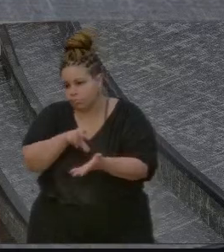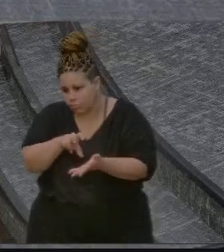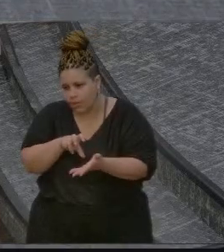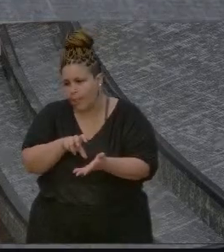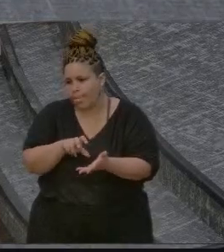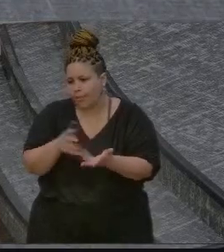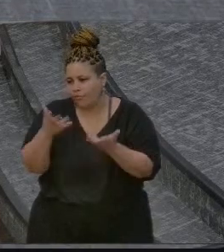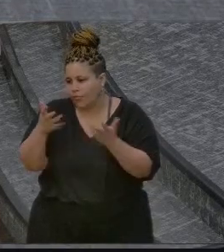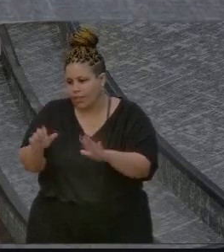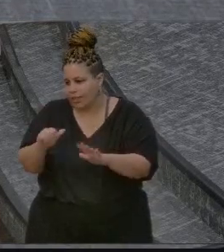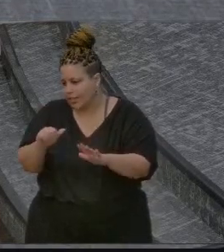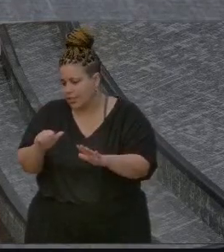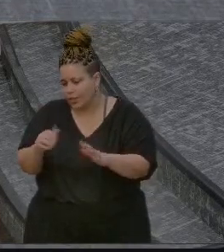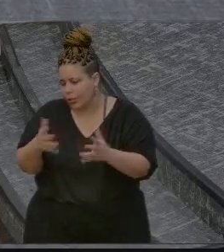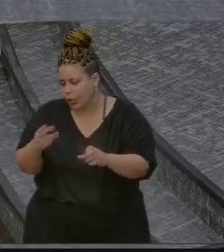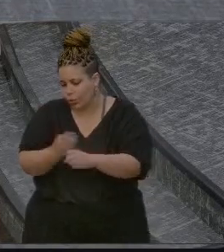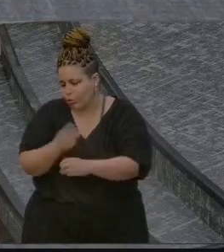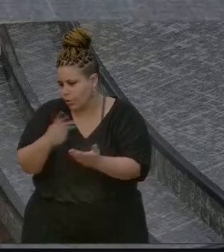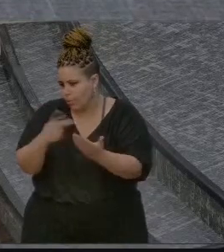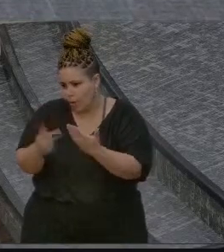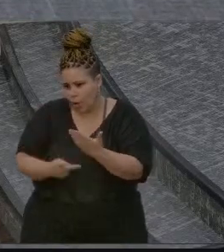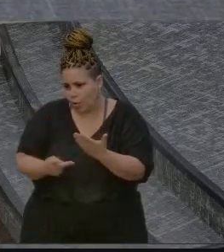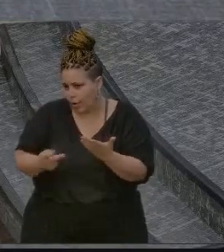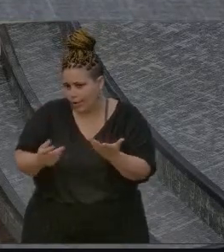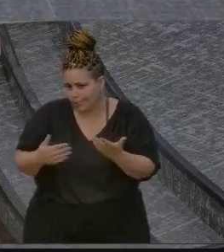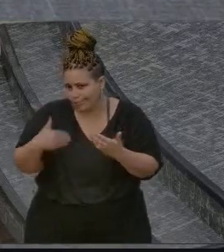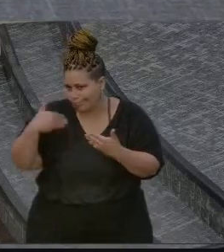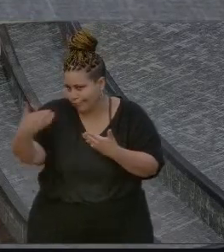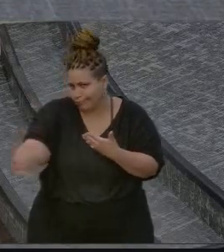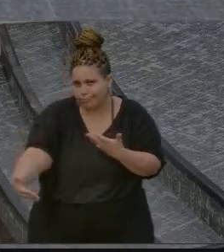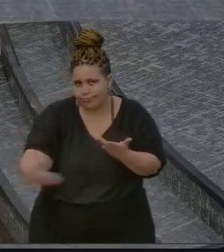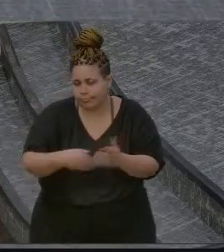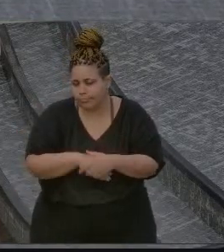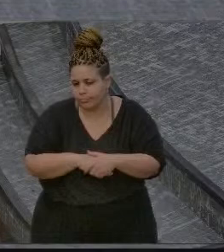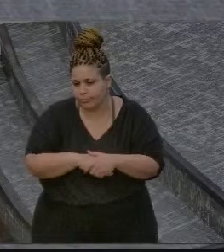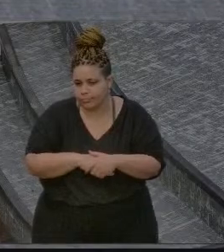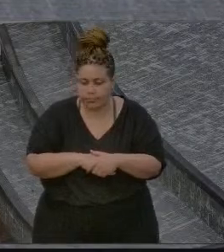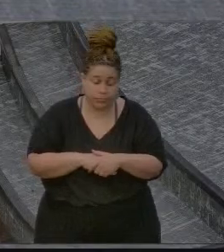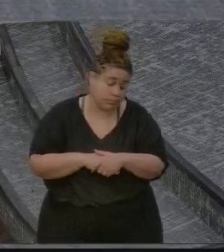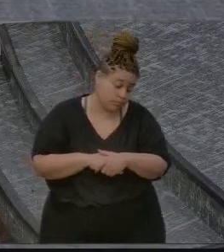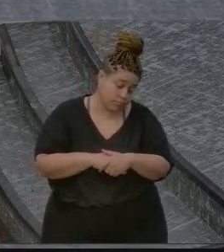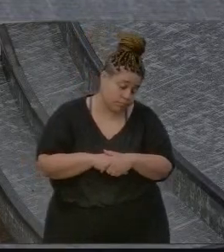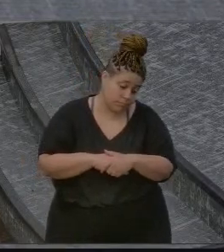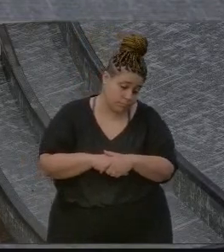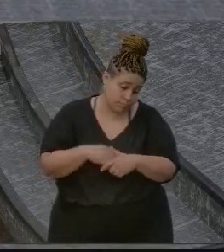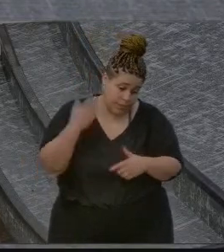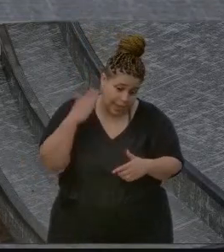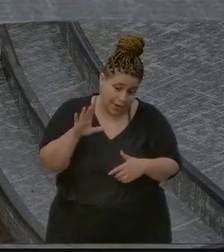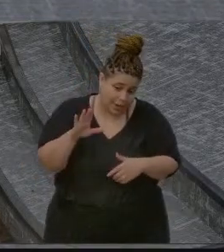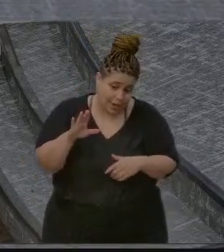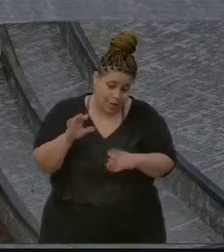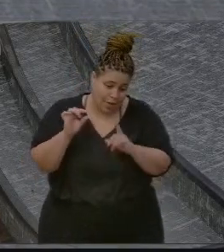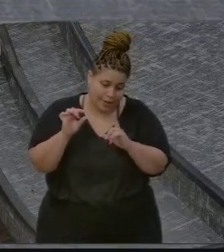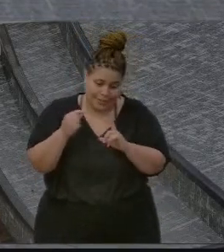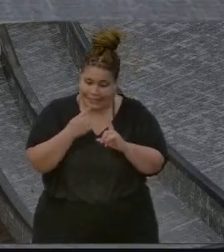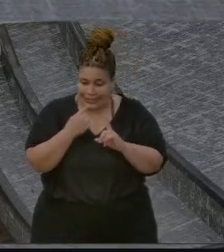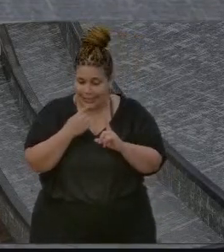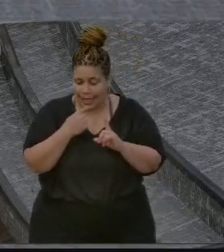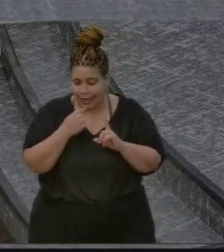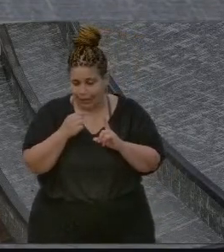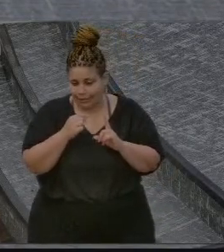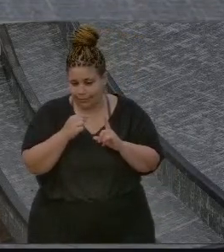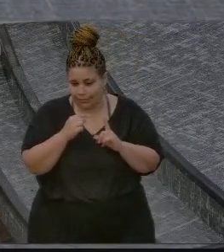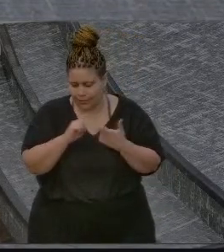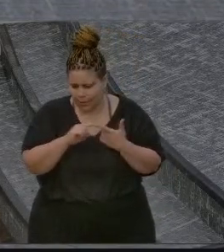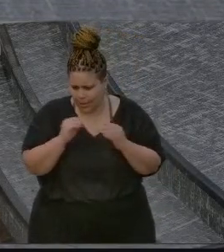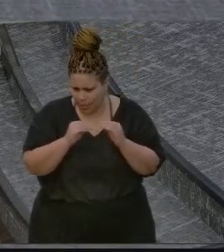going forward. And then, I don't even know how to word this one. Us having